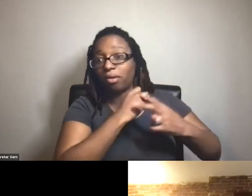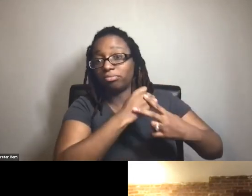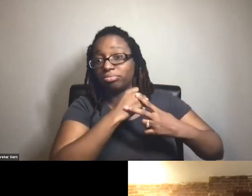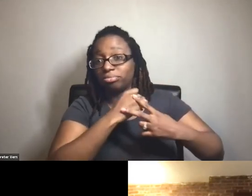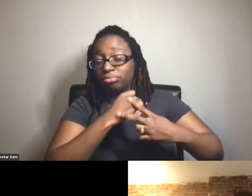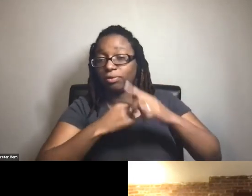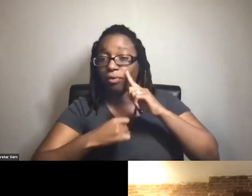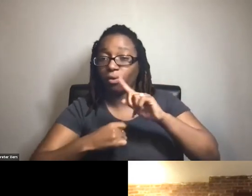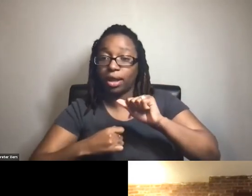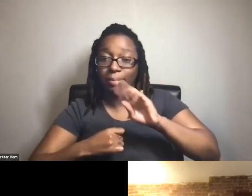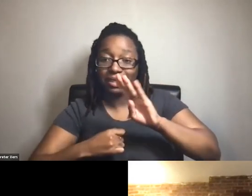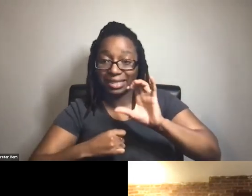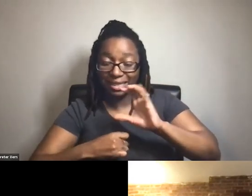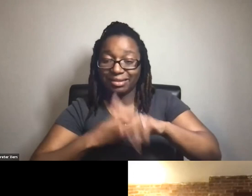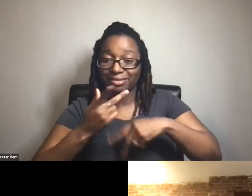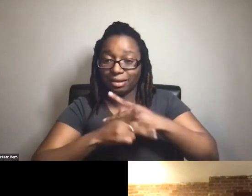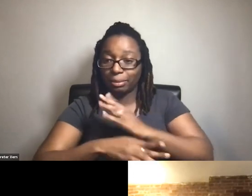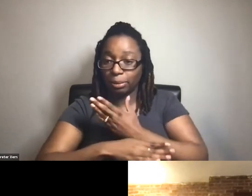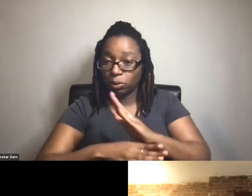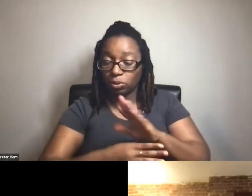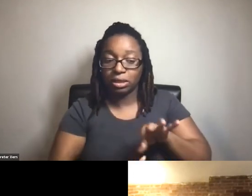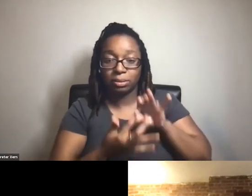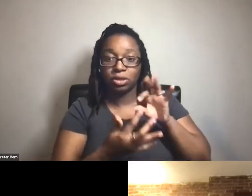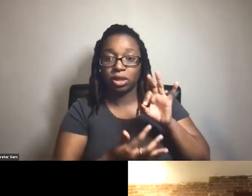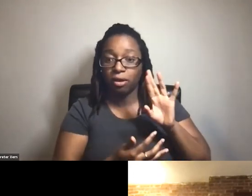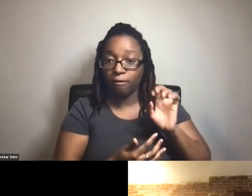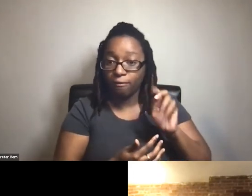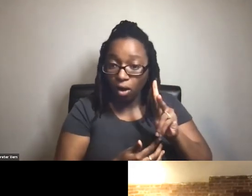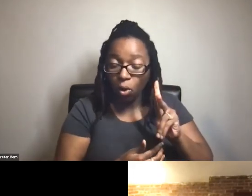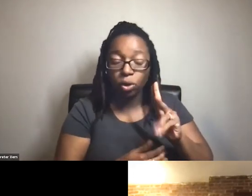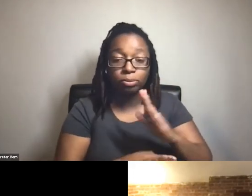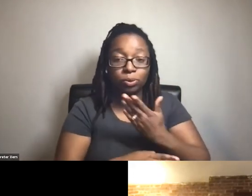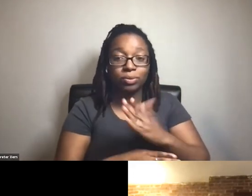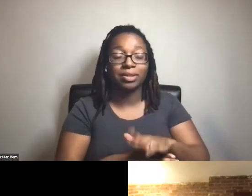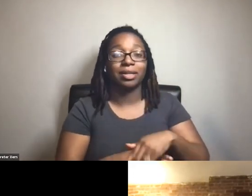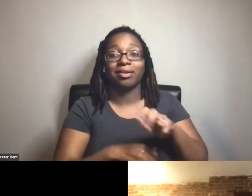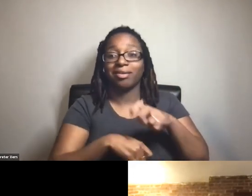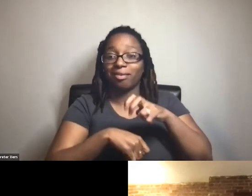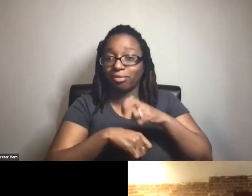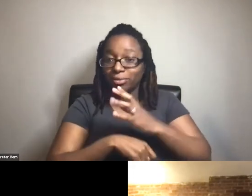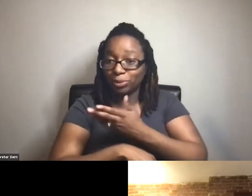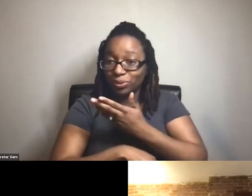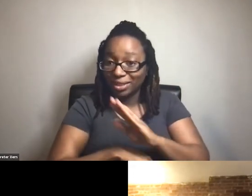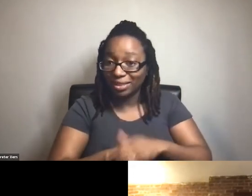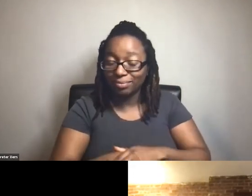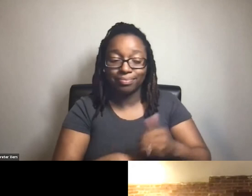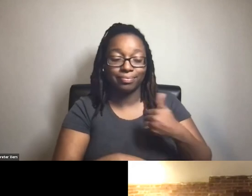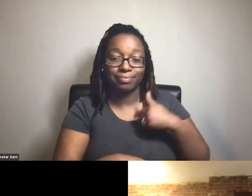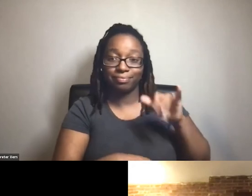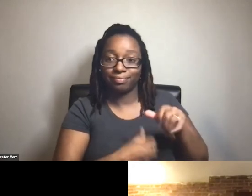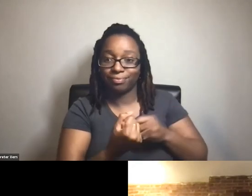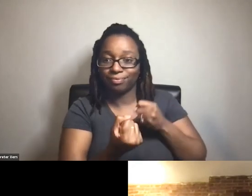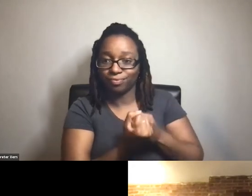ABC, especially folk tunes and Irish tunes. And by having that support, we could very